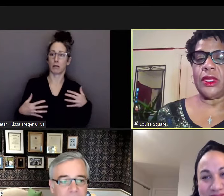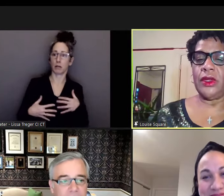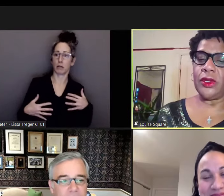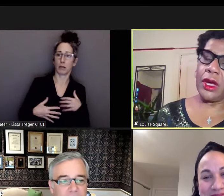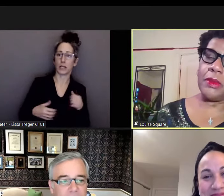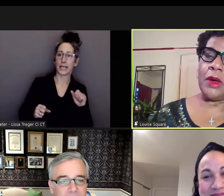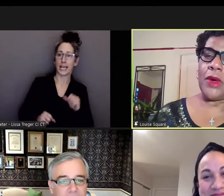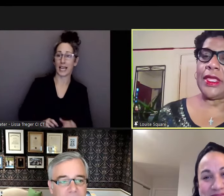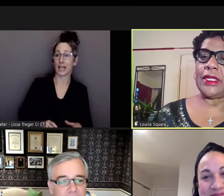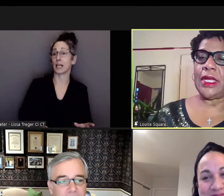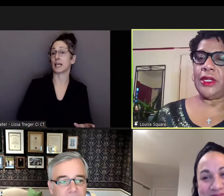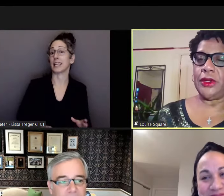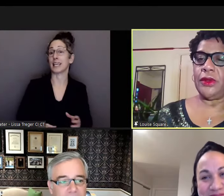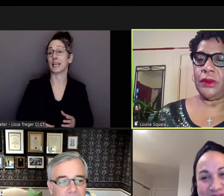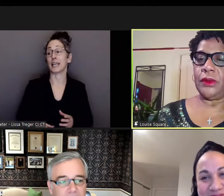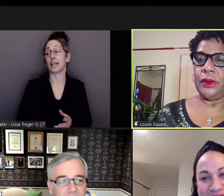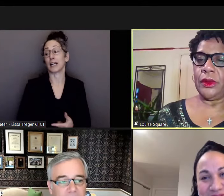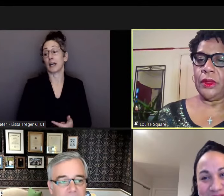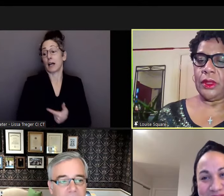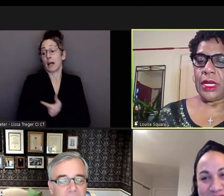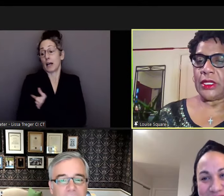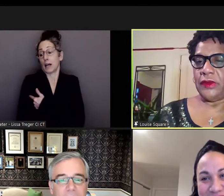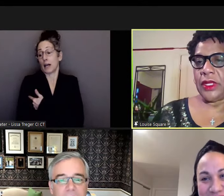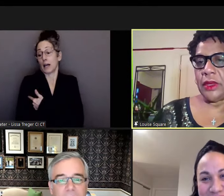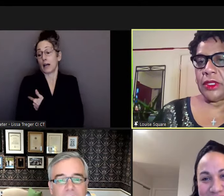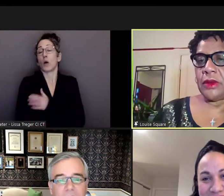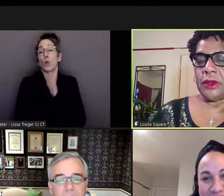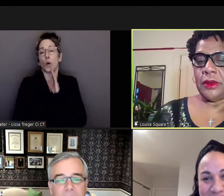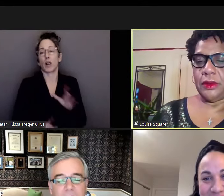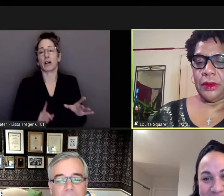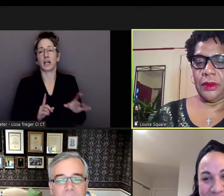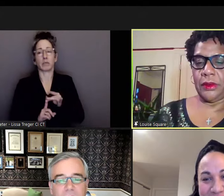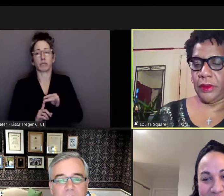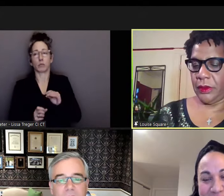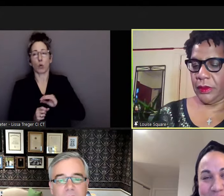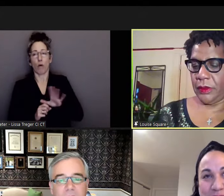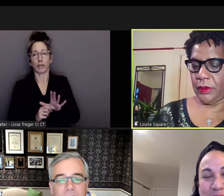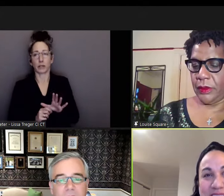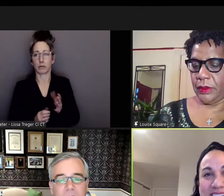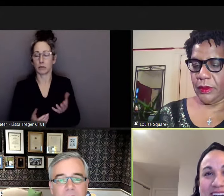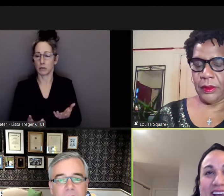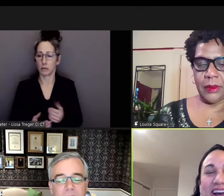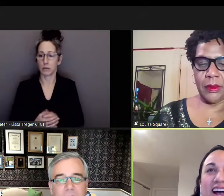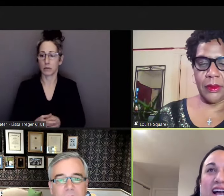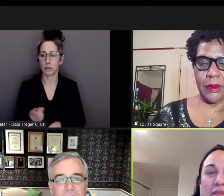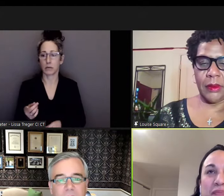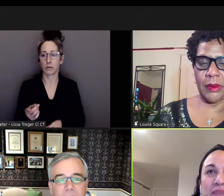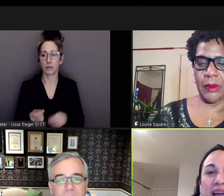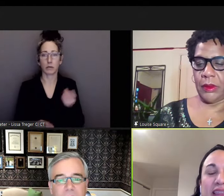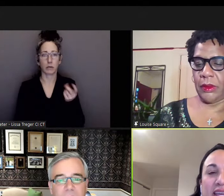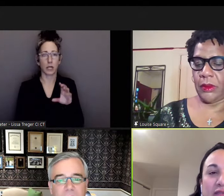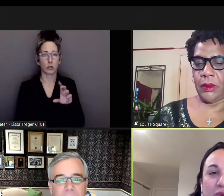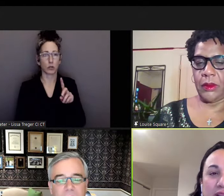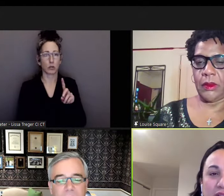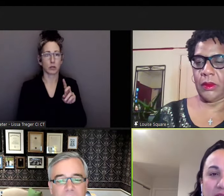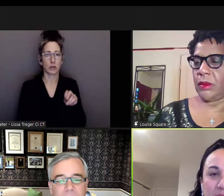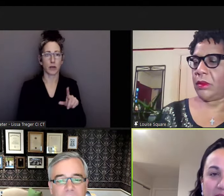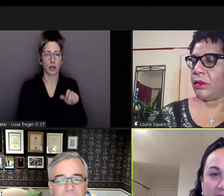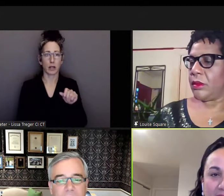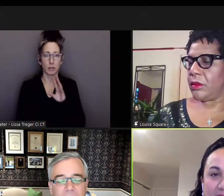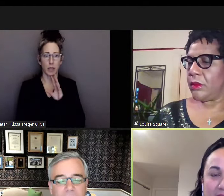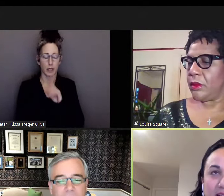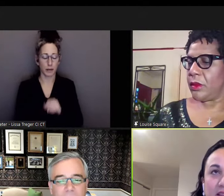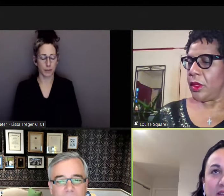virus. So can you talk about why that's not true? Dr. Davila, can we start with you? Sure. I think if we